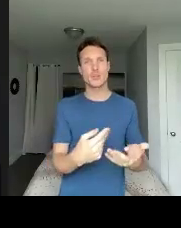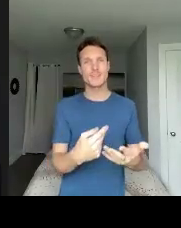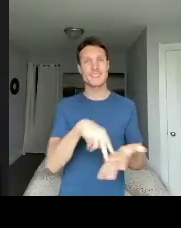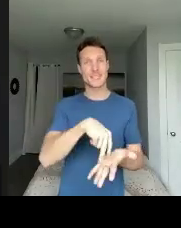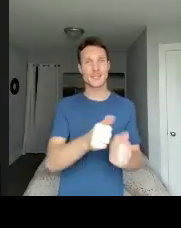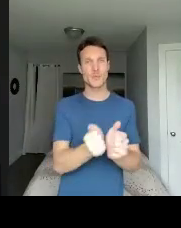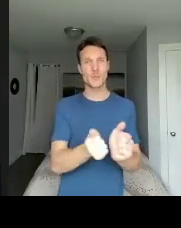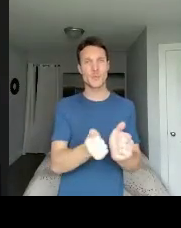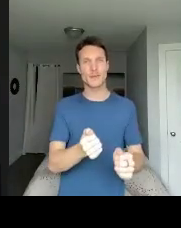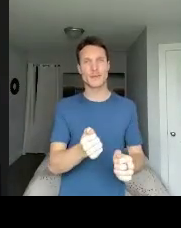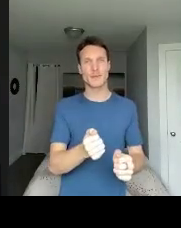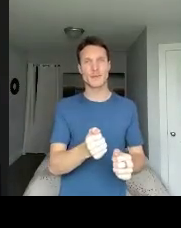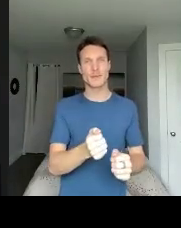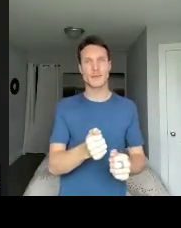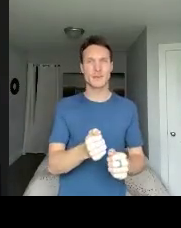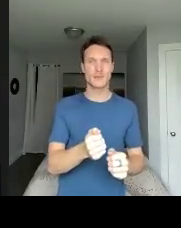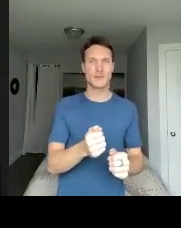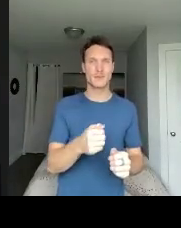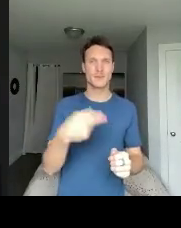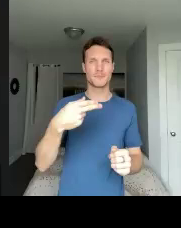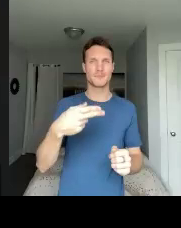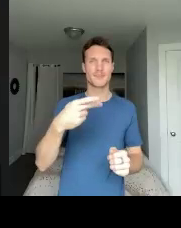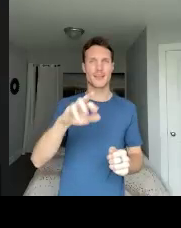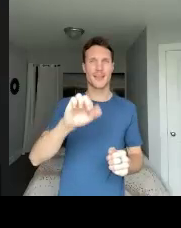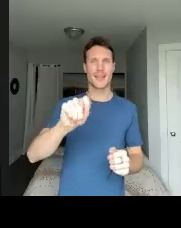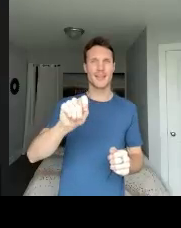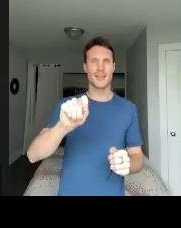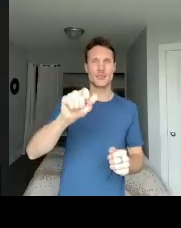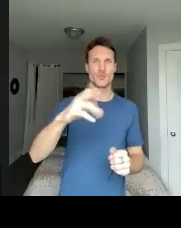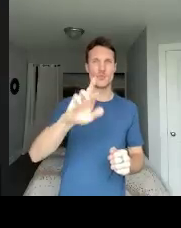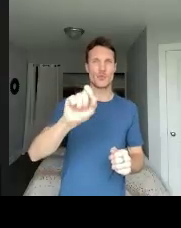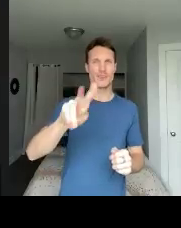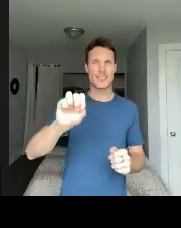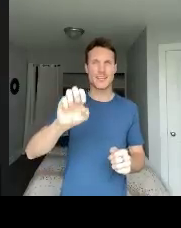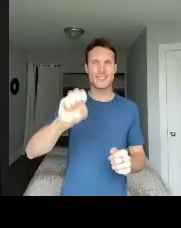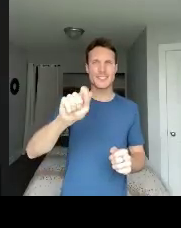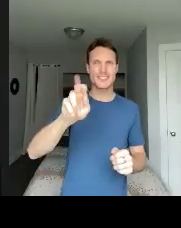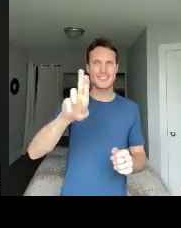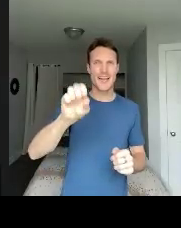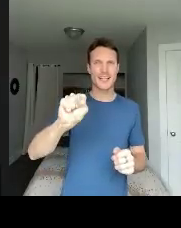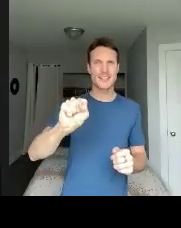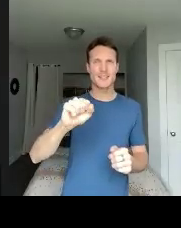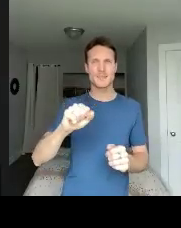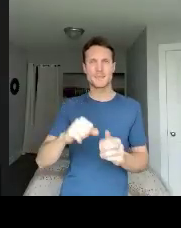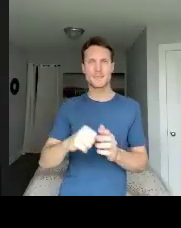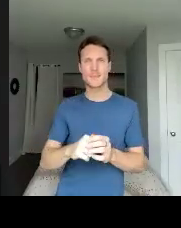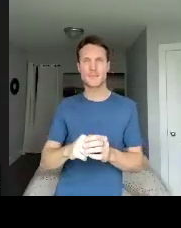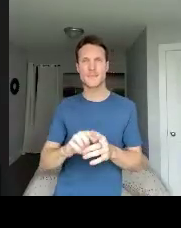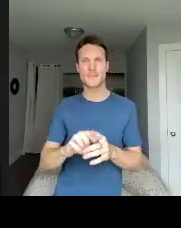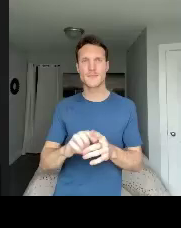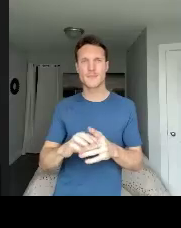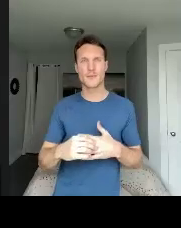and your heightened scrutiny status has been in kind of a pending purgatory status, you